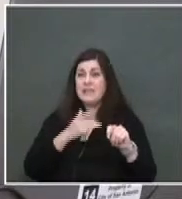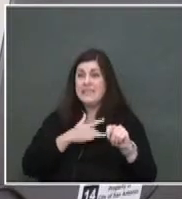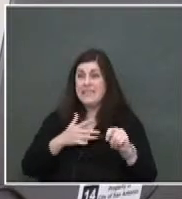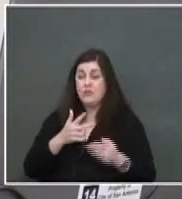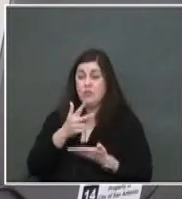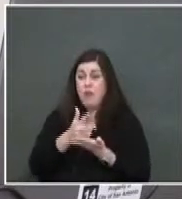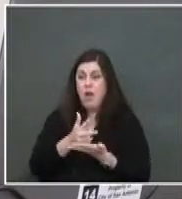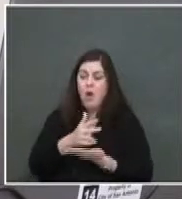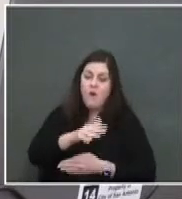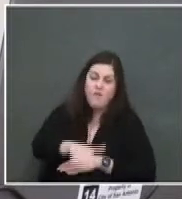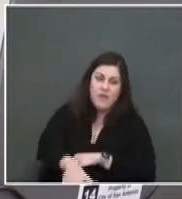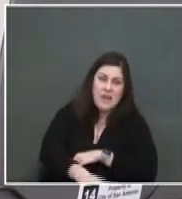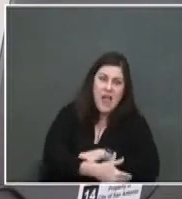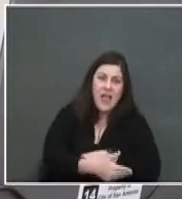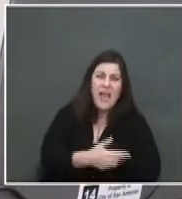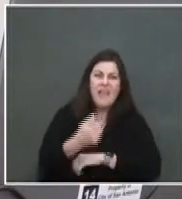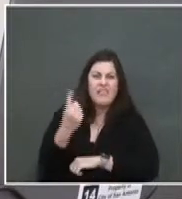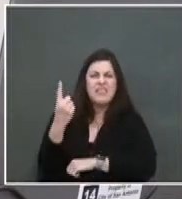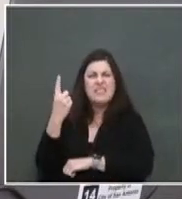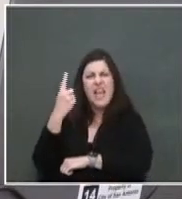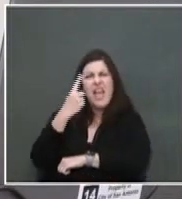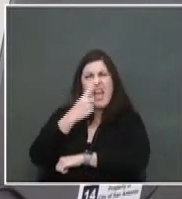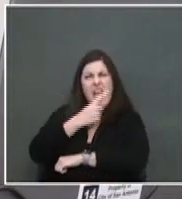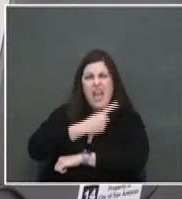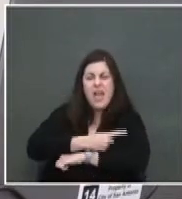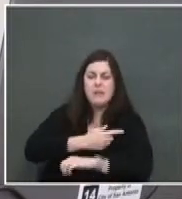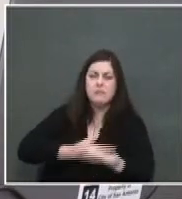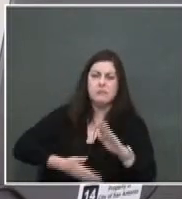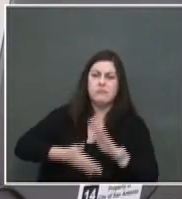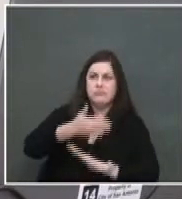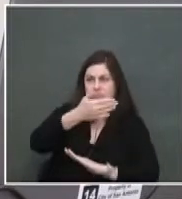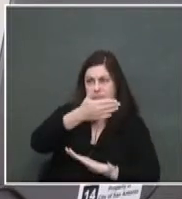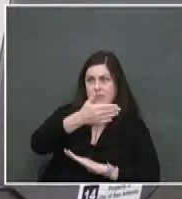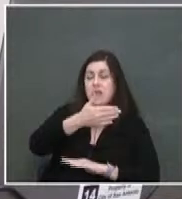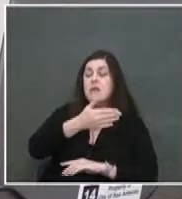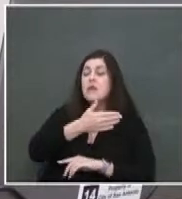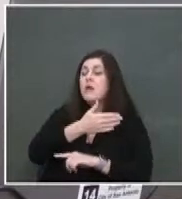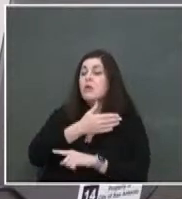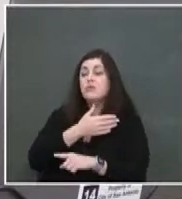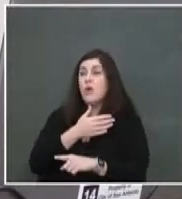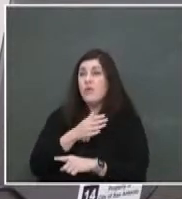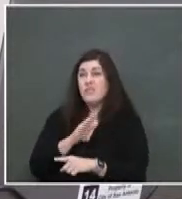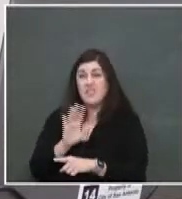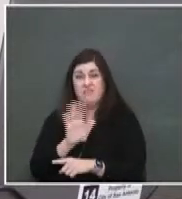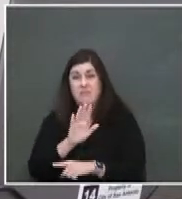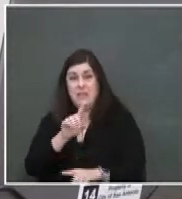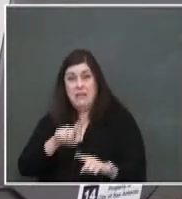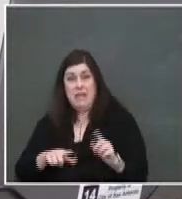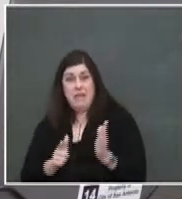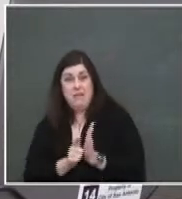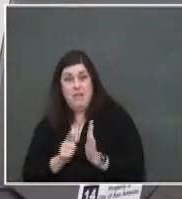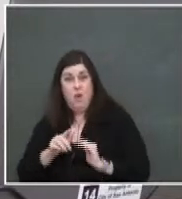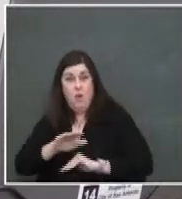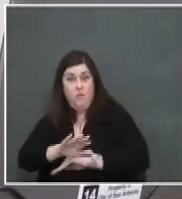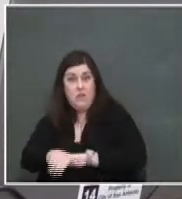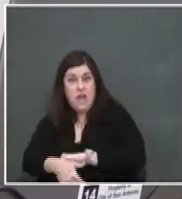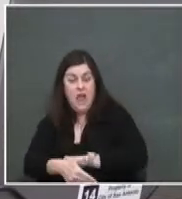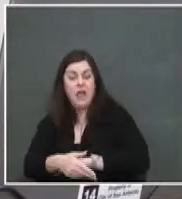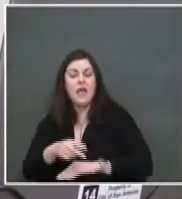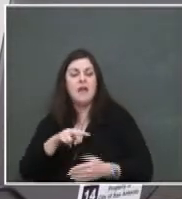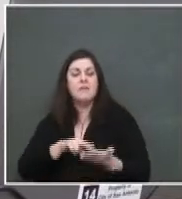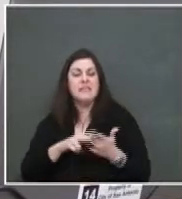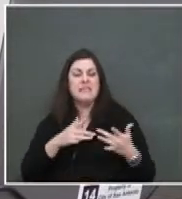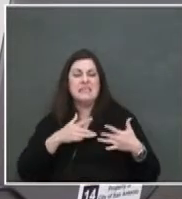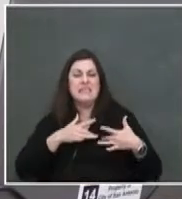overnight, and then they stay for an extended period of time. So if you don't allow them to park overnight, then you're discouraging